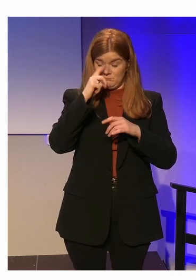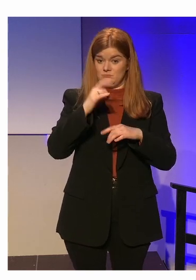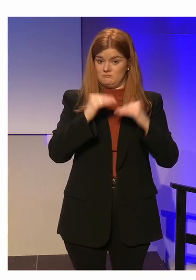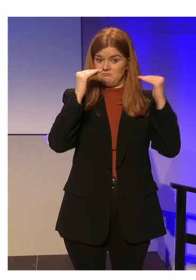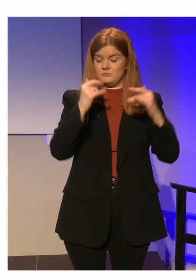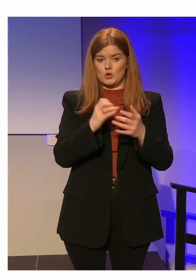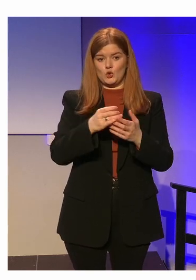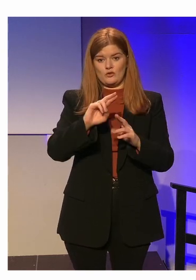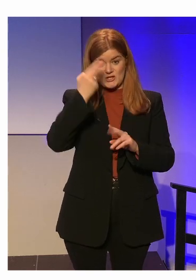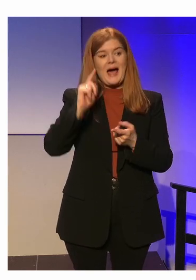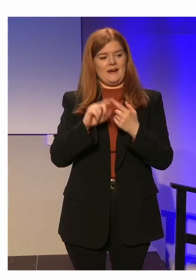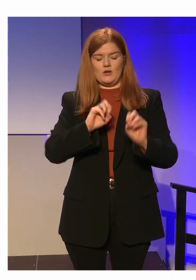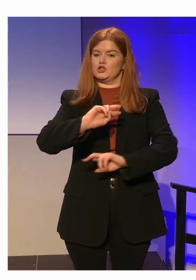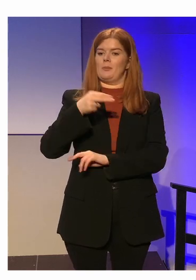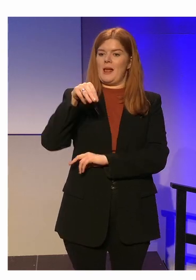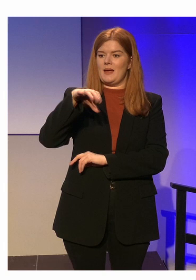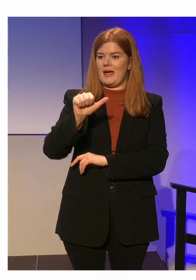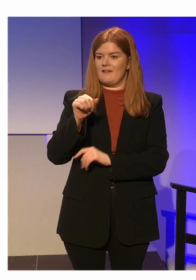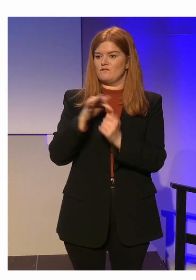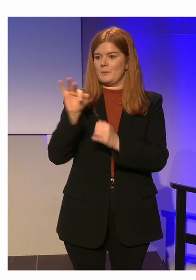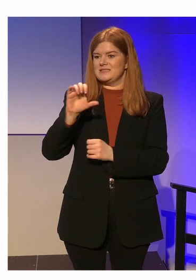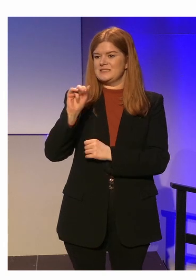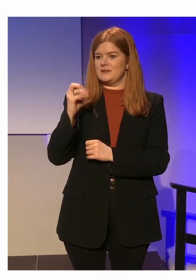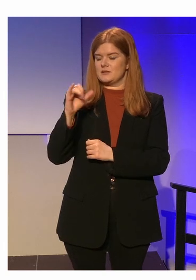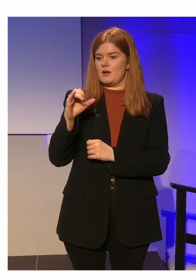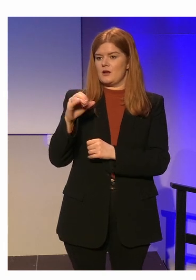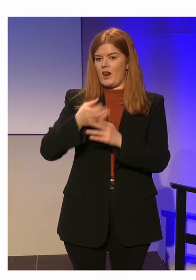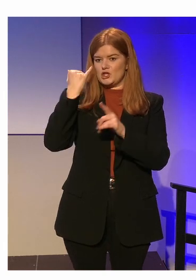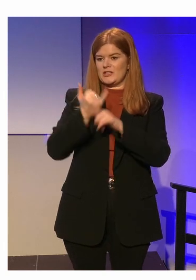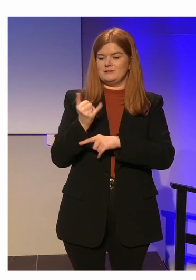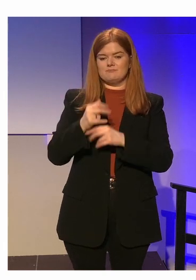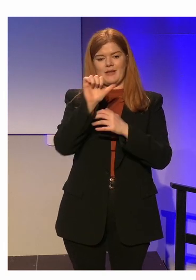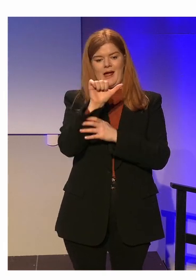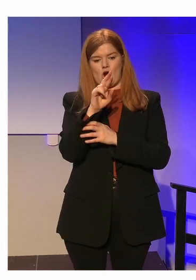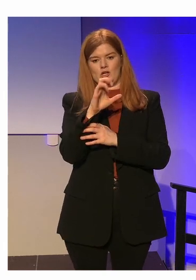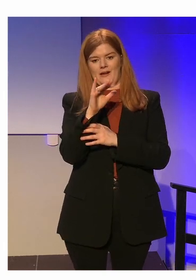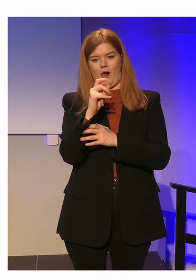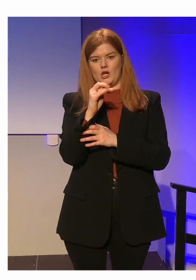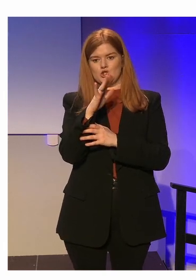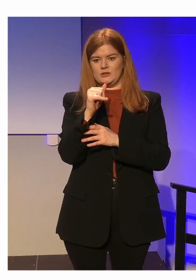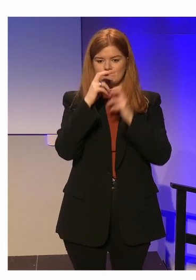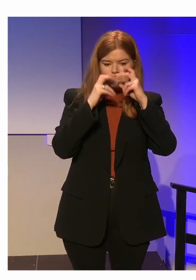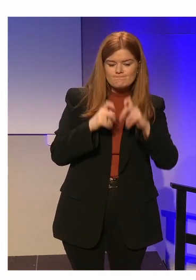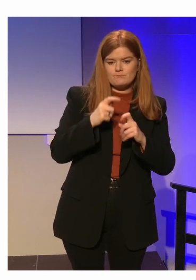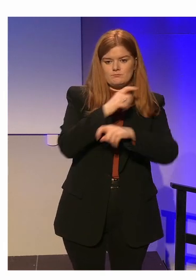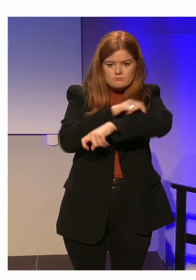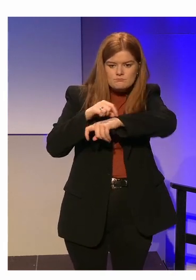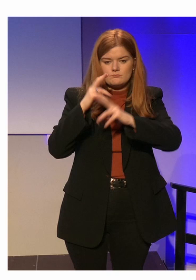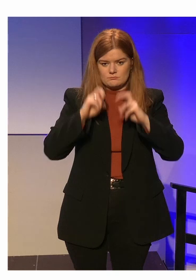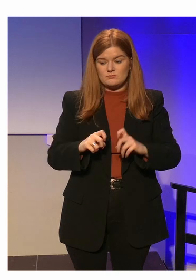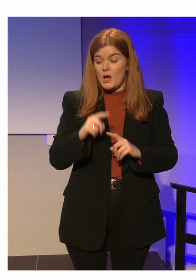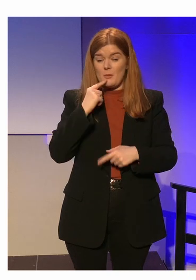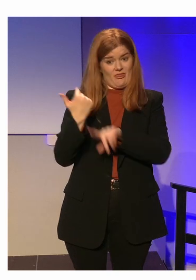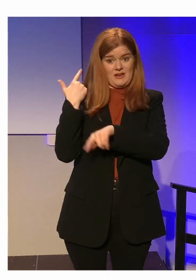and she has a double master's from Simmons College in archaeology. These were things that at that time, her